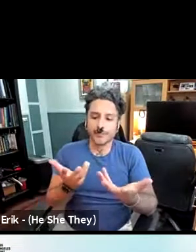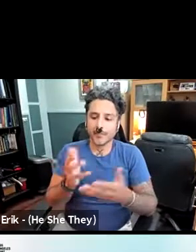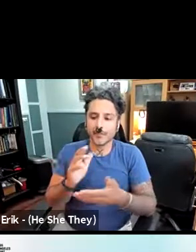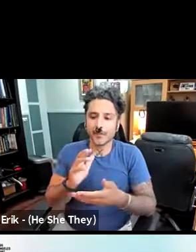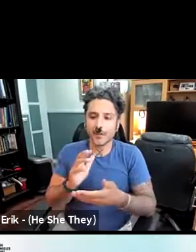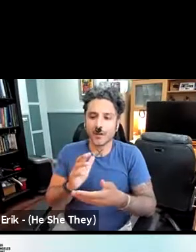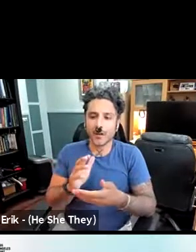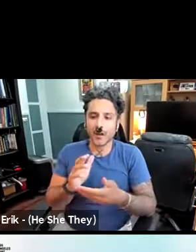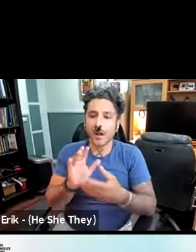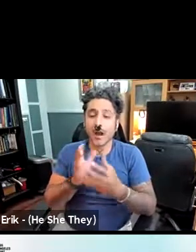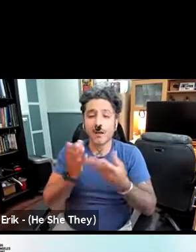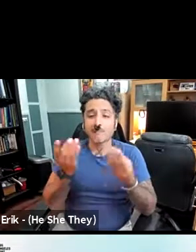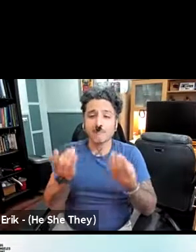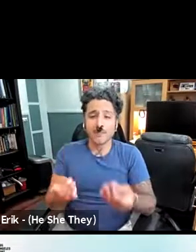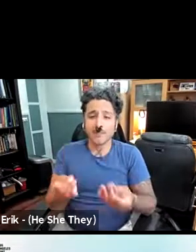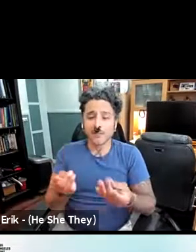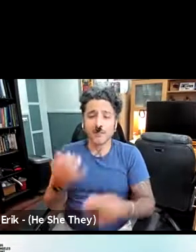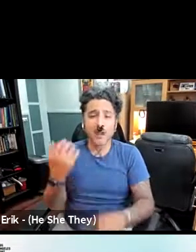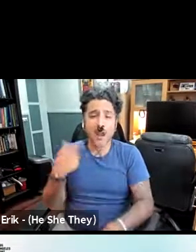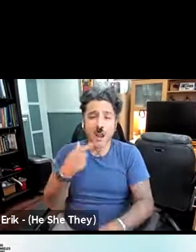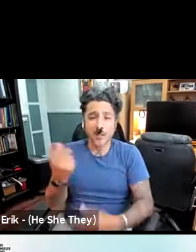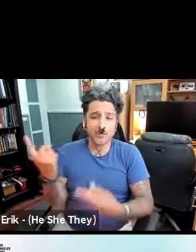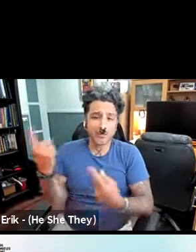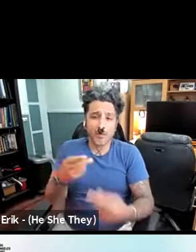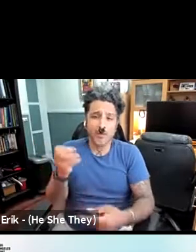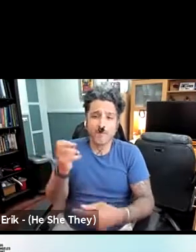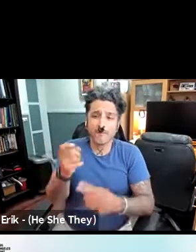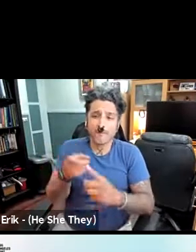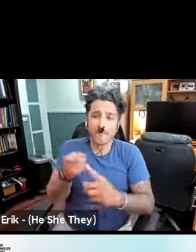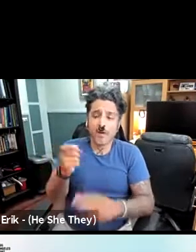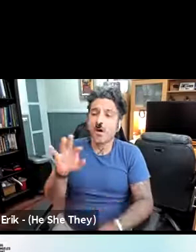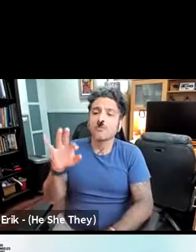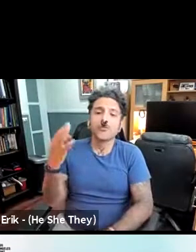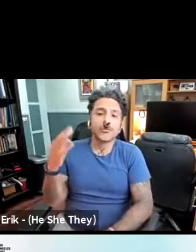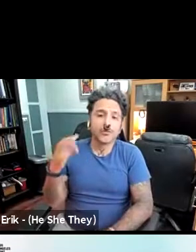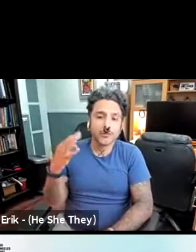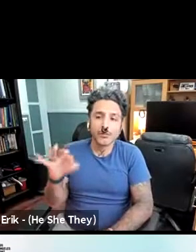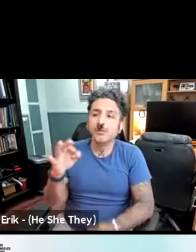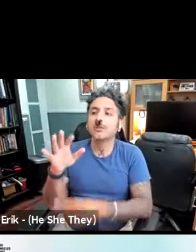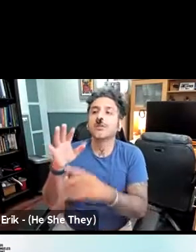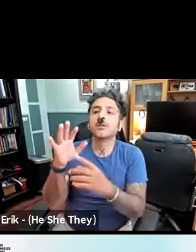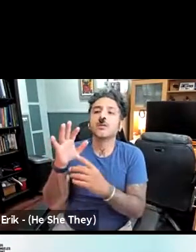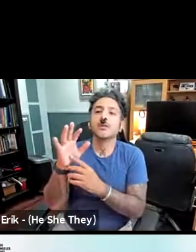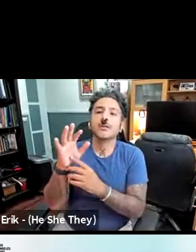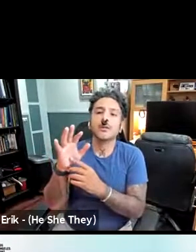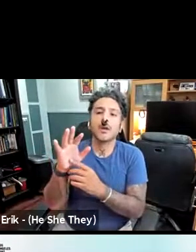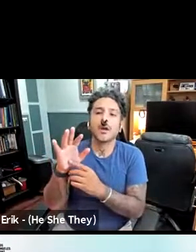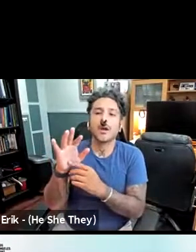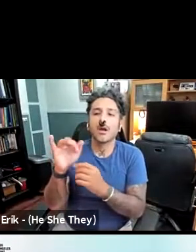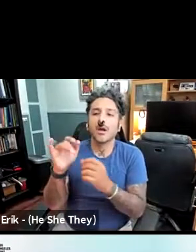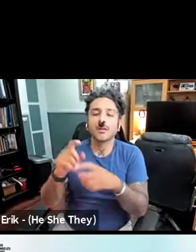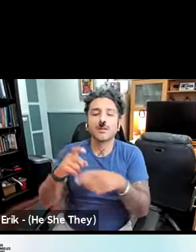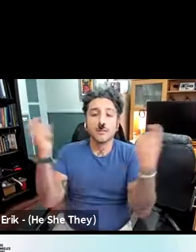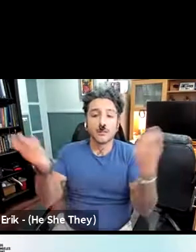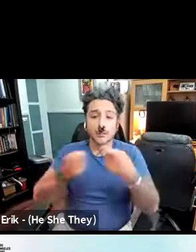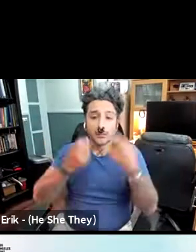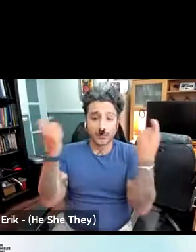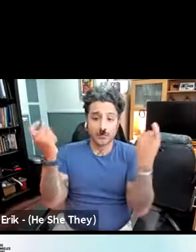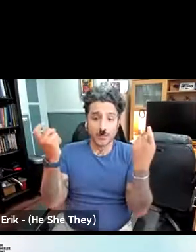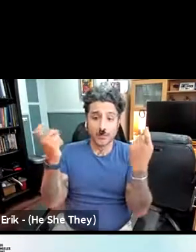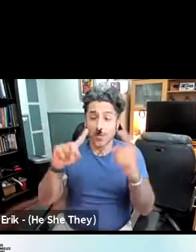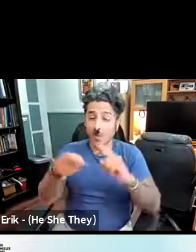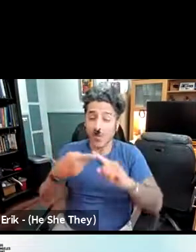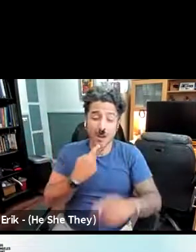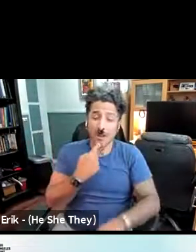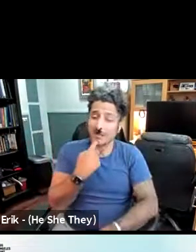from Juneteenth Jubilee, the second anniversary in Harlem. And when I tell you, like, that's